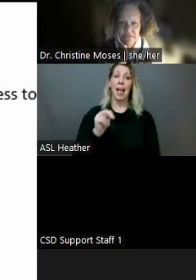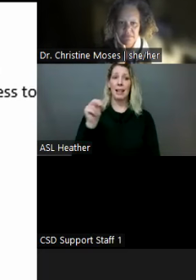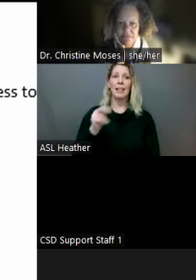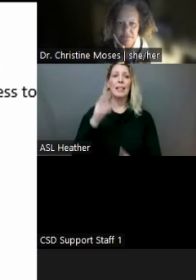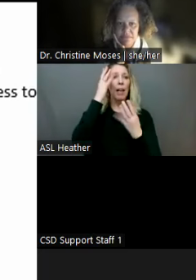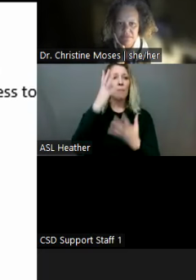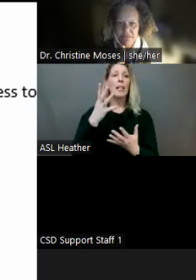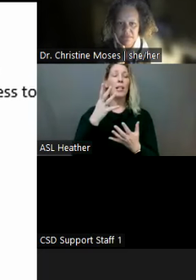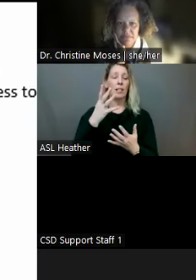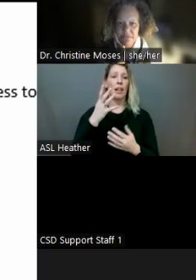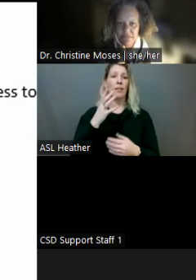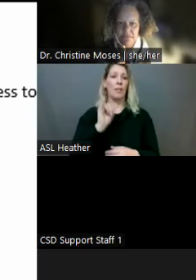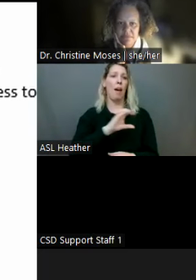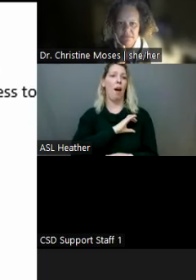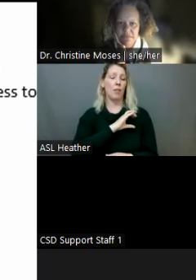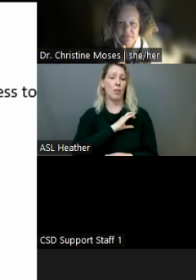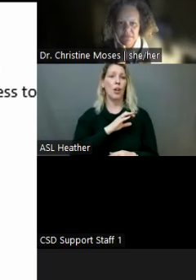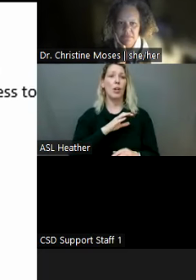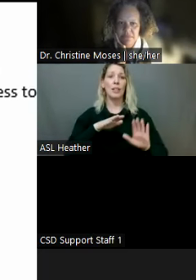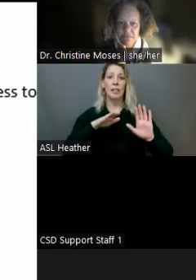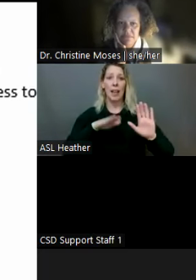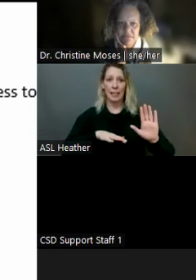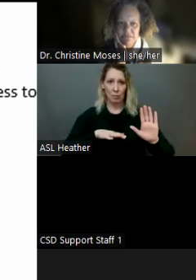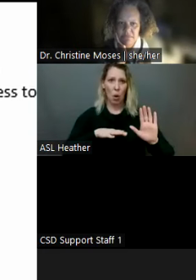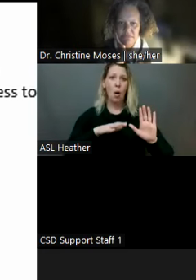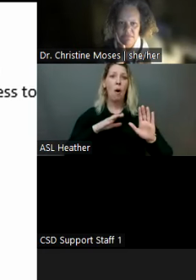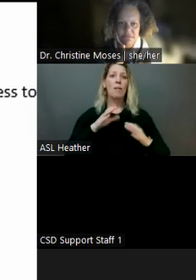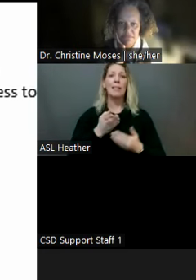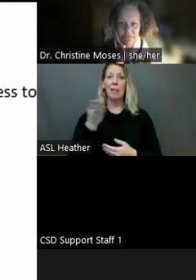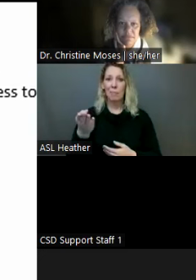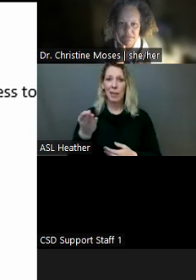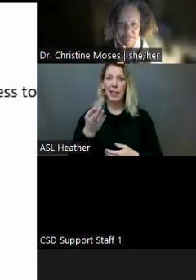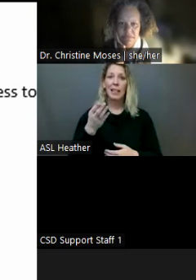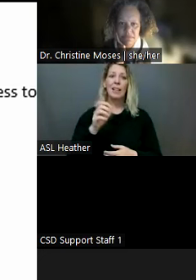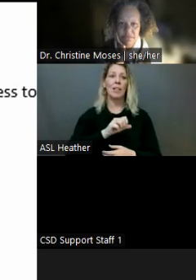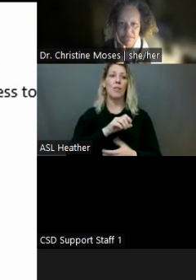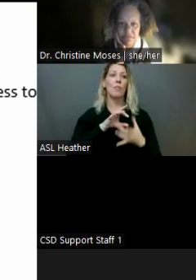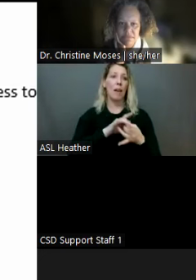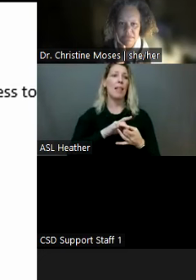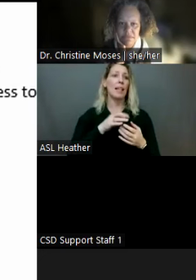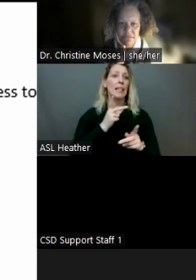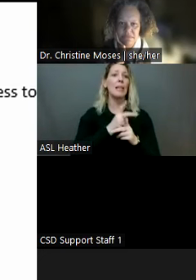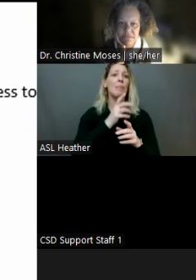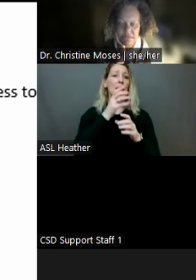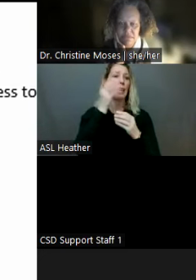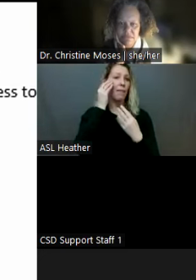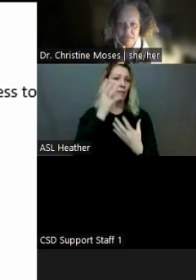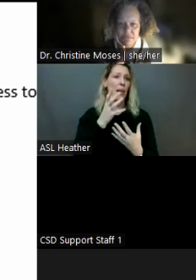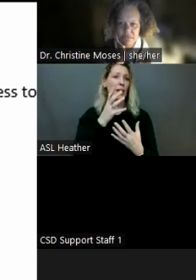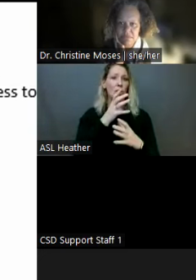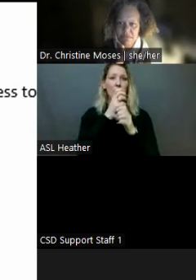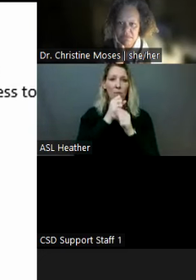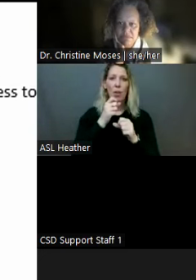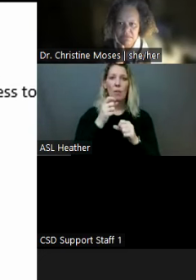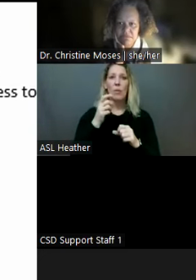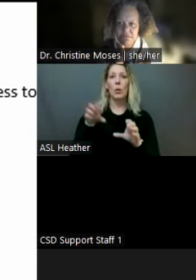information on compelling officer testimony, subpoenas, and other related items such as keeping confidential information shall be included from the access to information subcommittee's work. So in